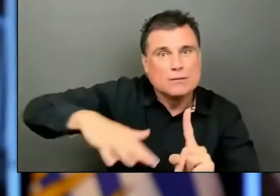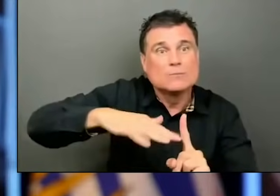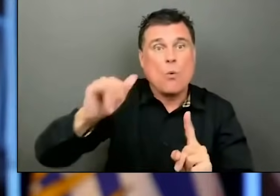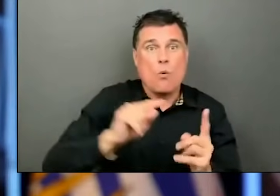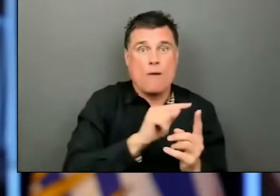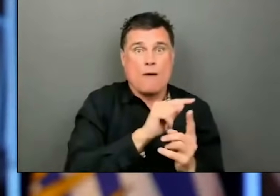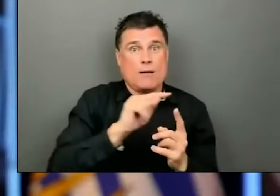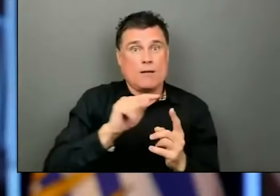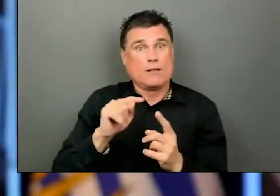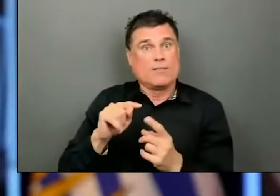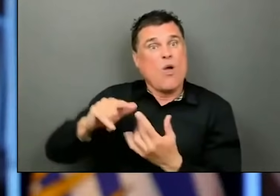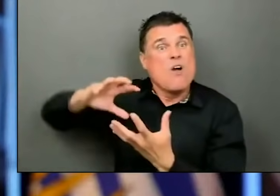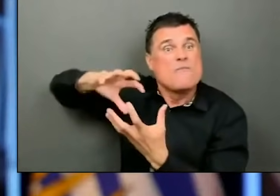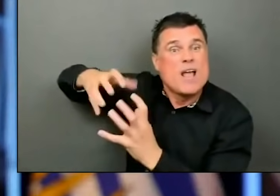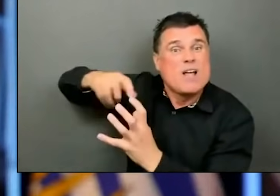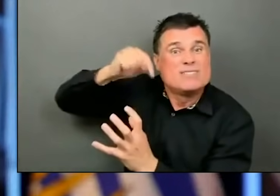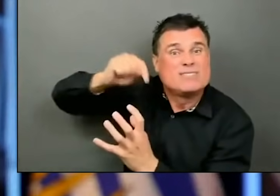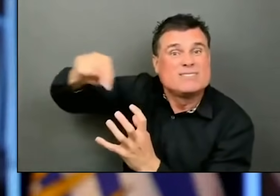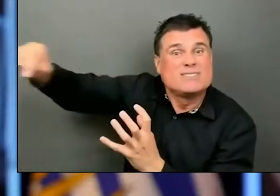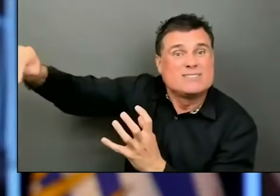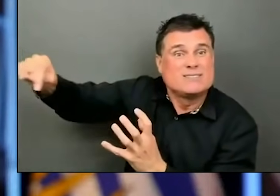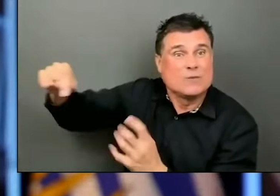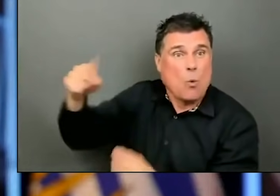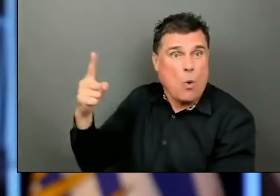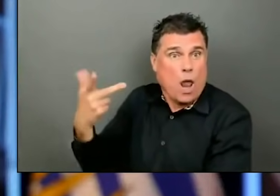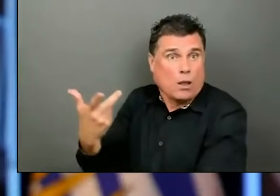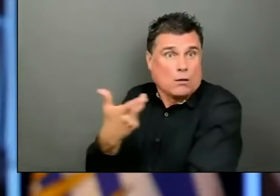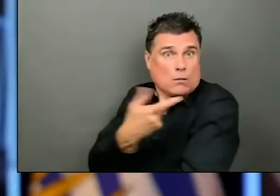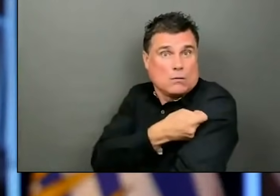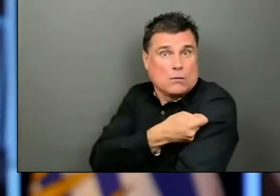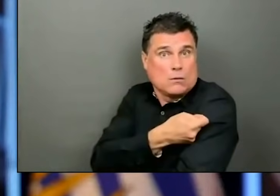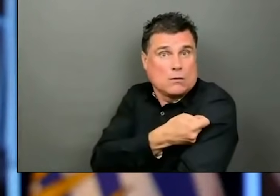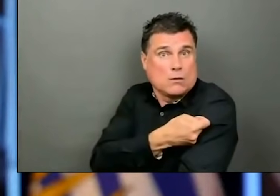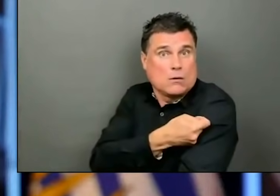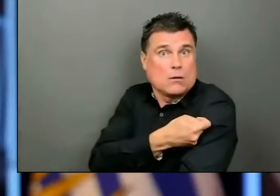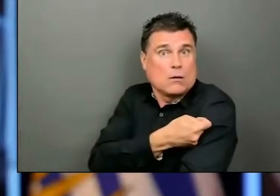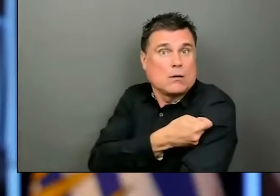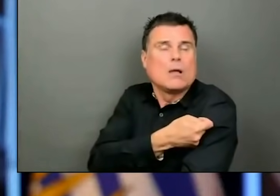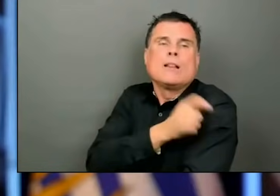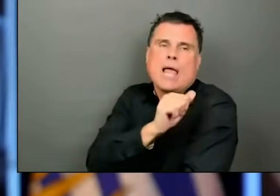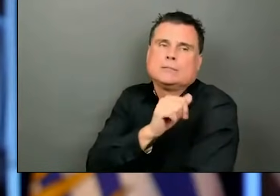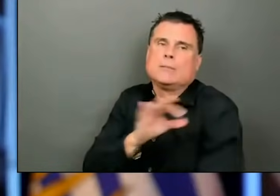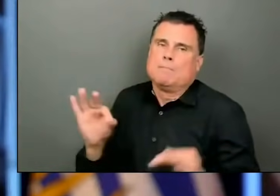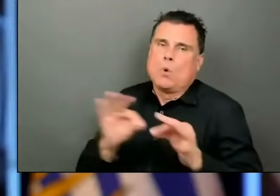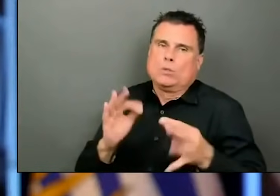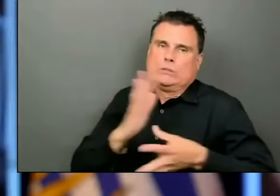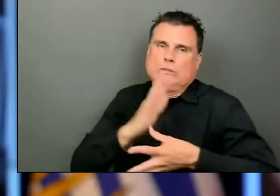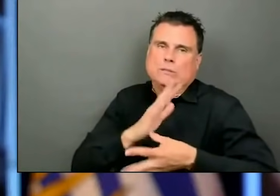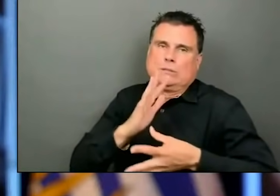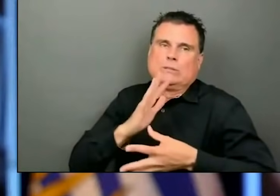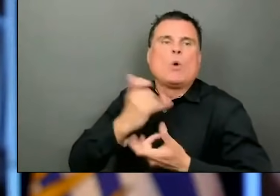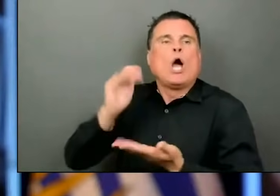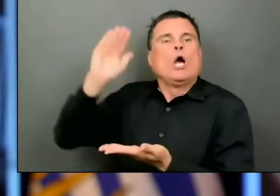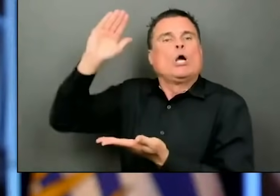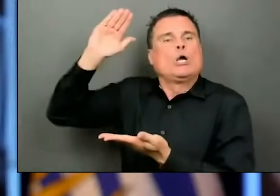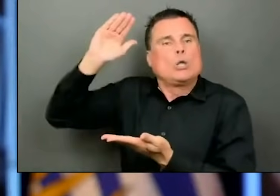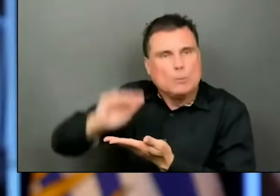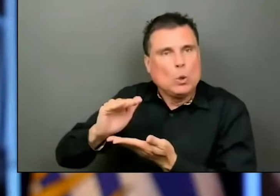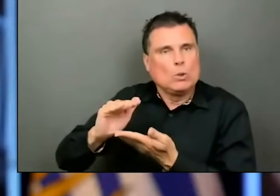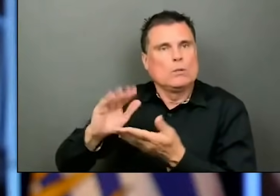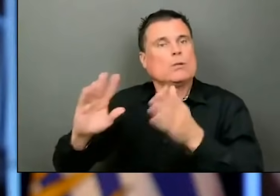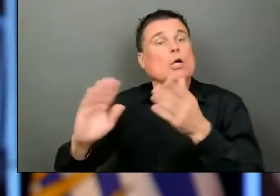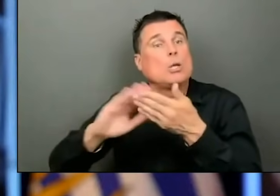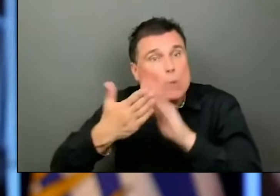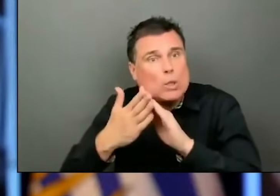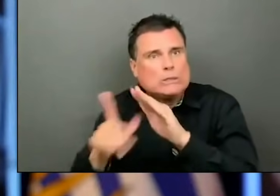single dose is the most important single factor to get us to reducing community transmission overall. And then